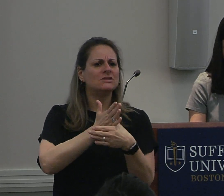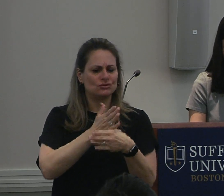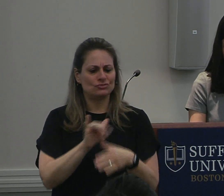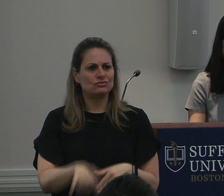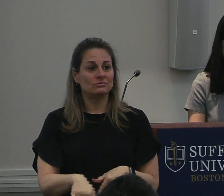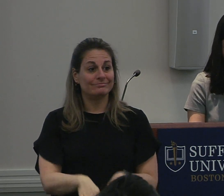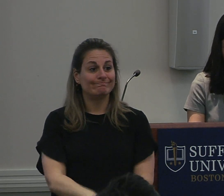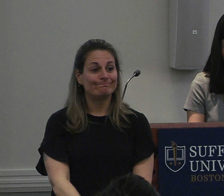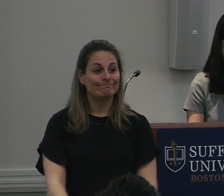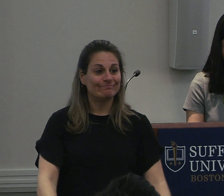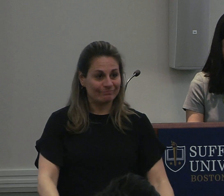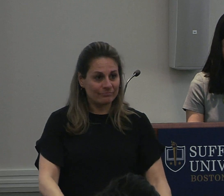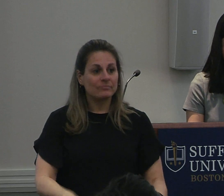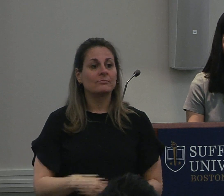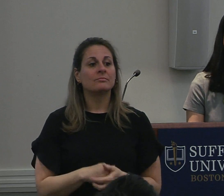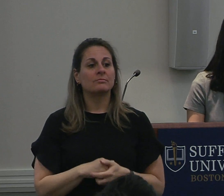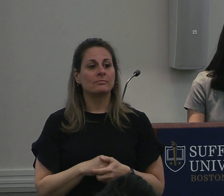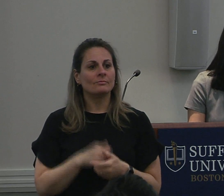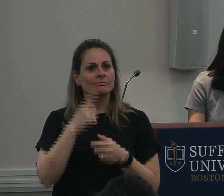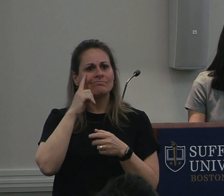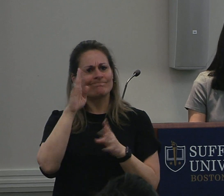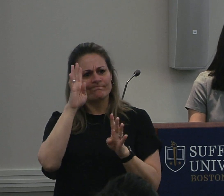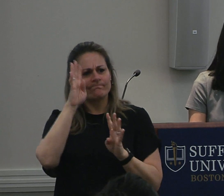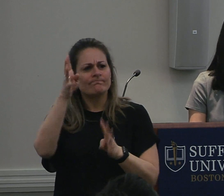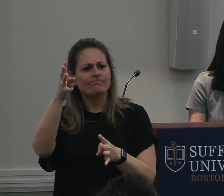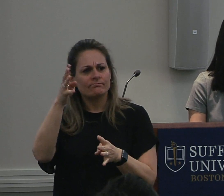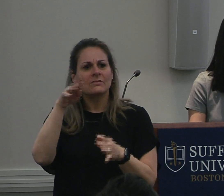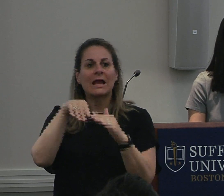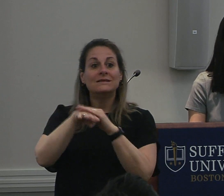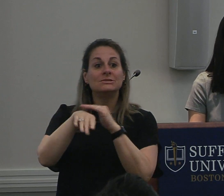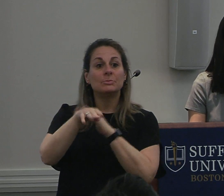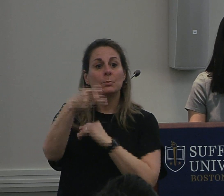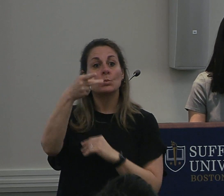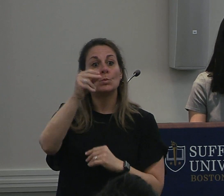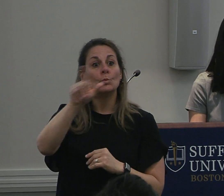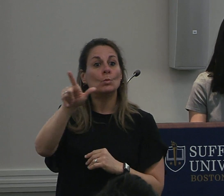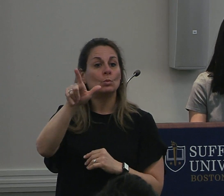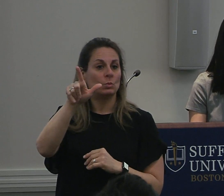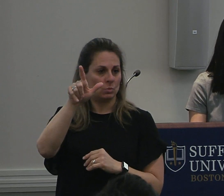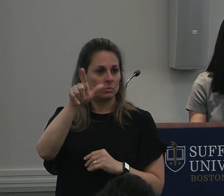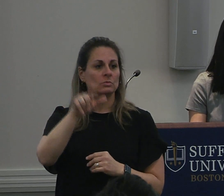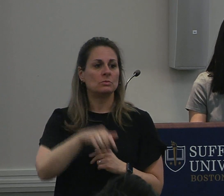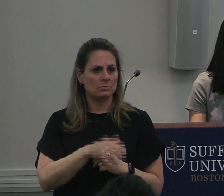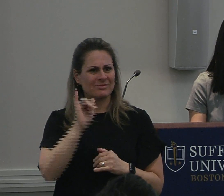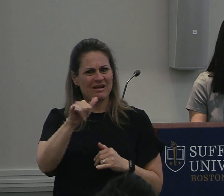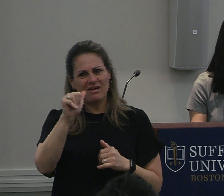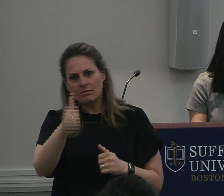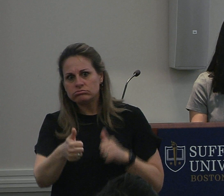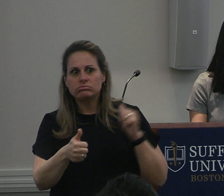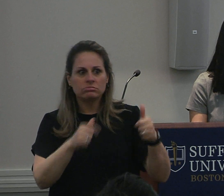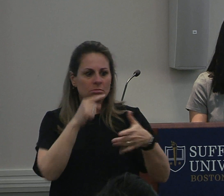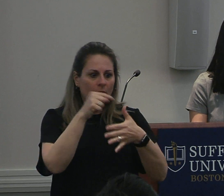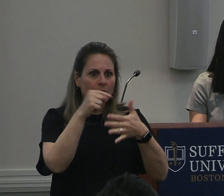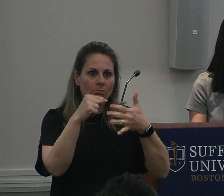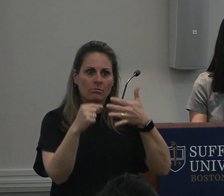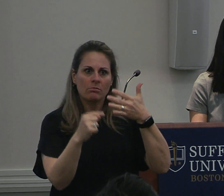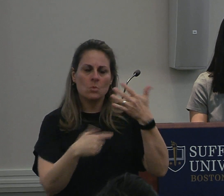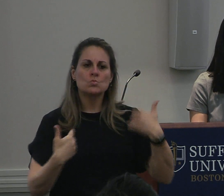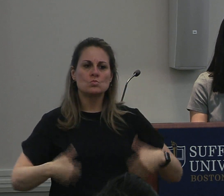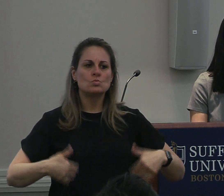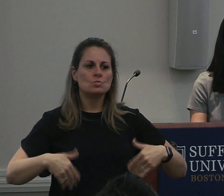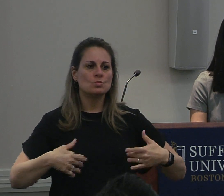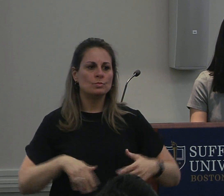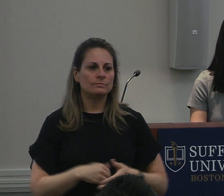pool accessible to all students, and a variety of indoor spaces that will advance development. And finally,